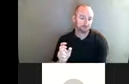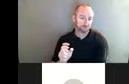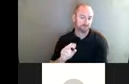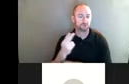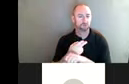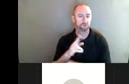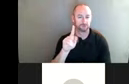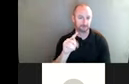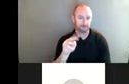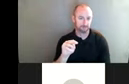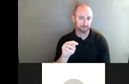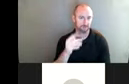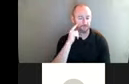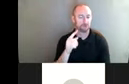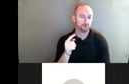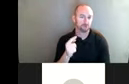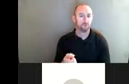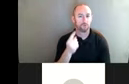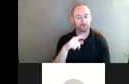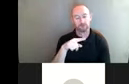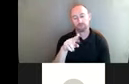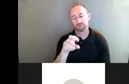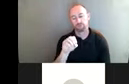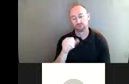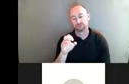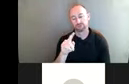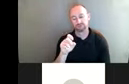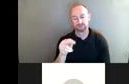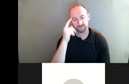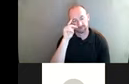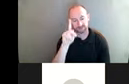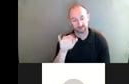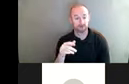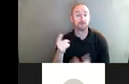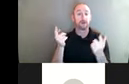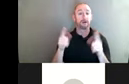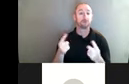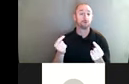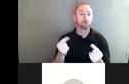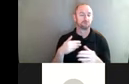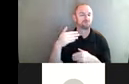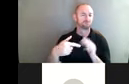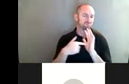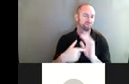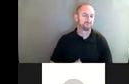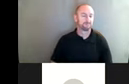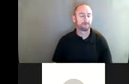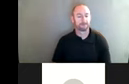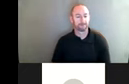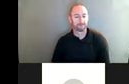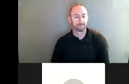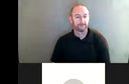UTM as a single projection for Kentucky. So what we did, next slide.